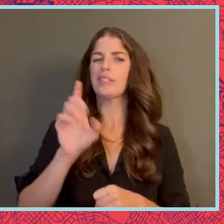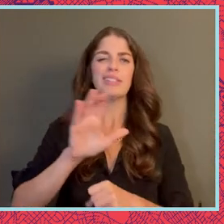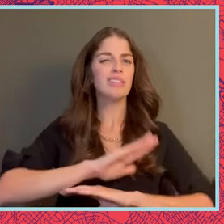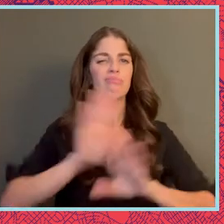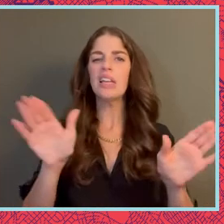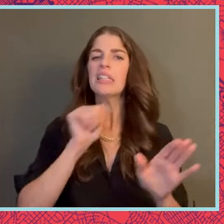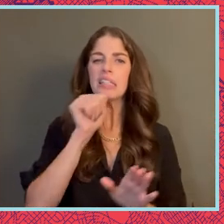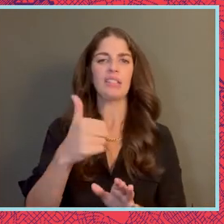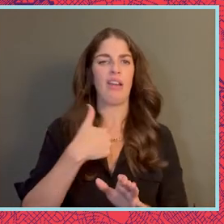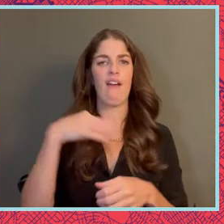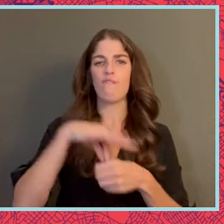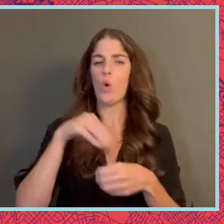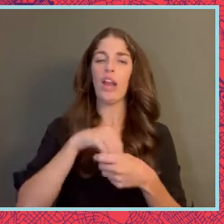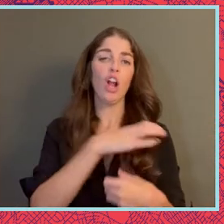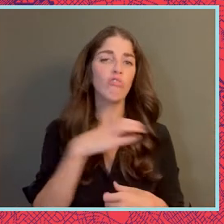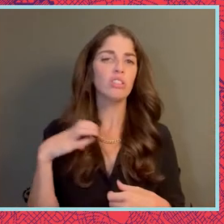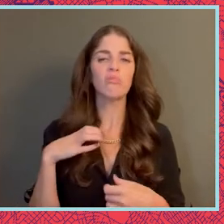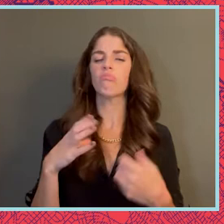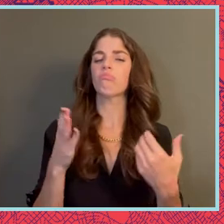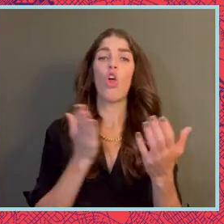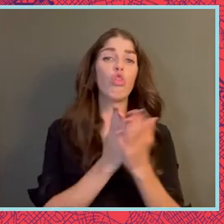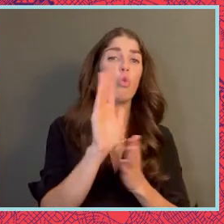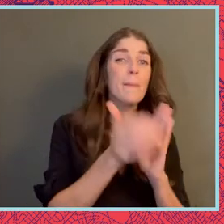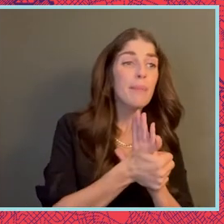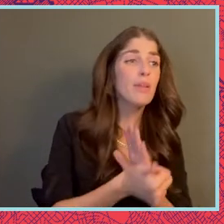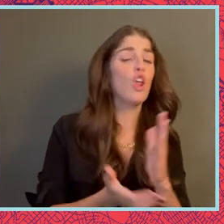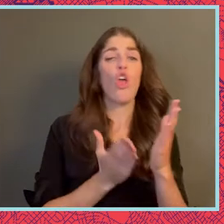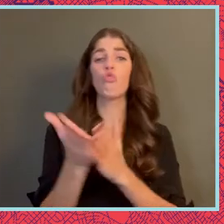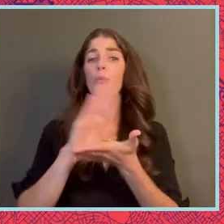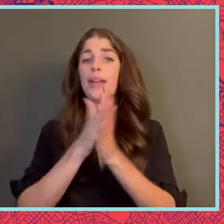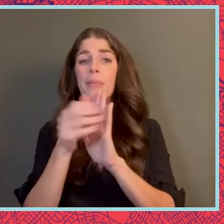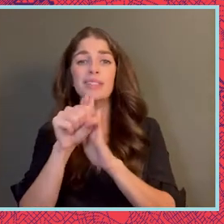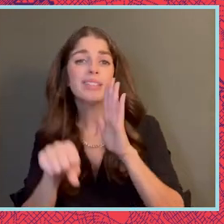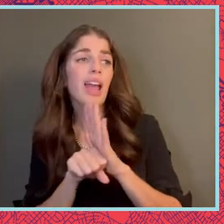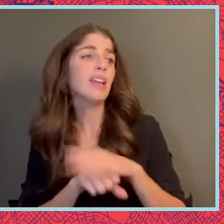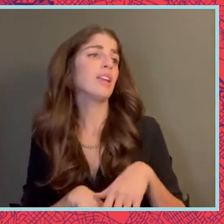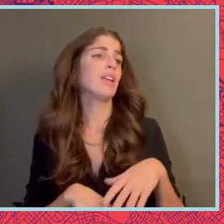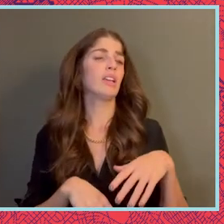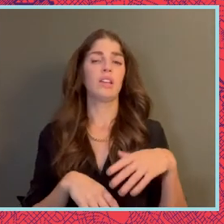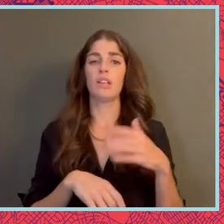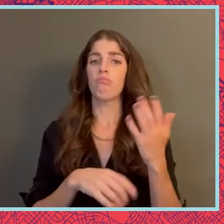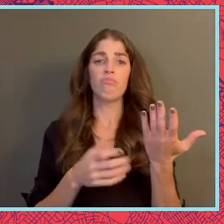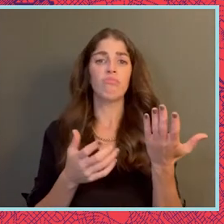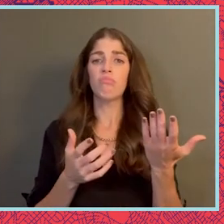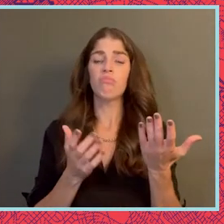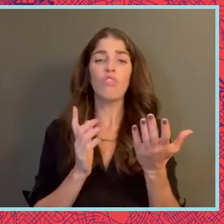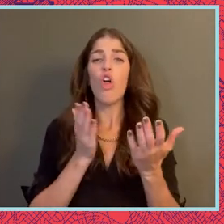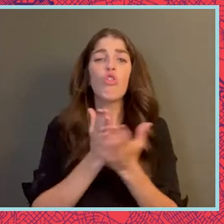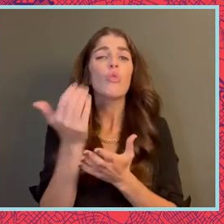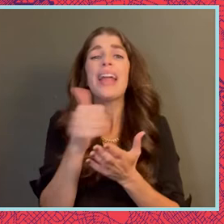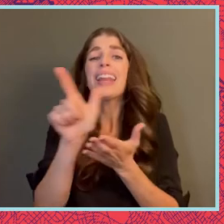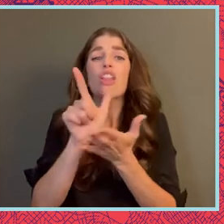doesn't get any vote in Congress, whether it's through an amendment, whether it's through statehood, whether it's through a simple piece of legislation that just gives our non-voting